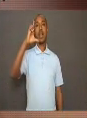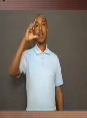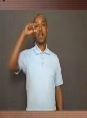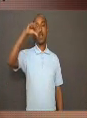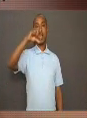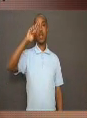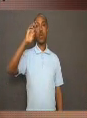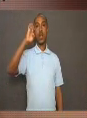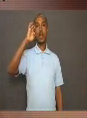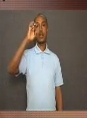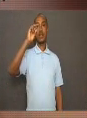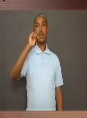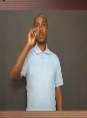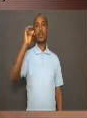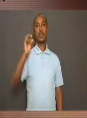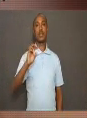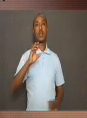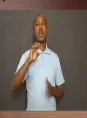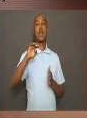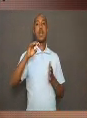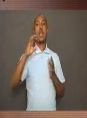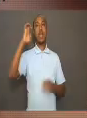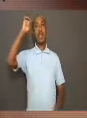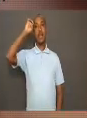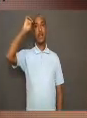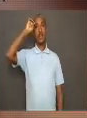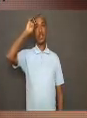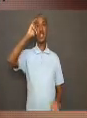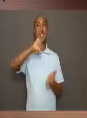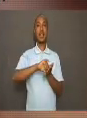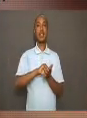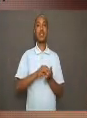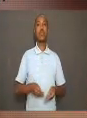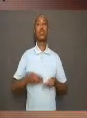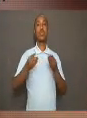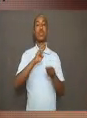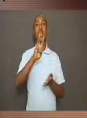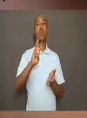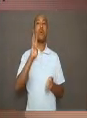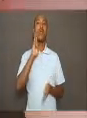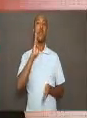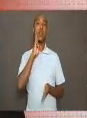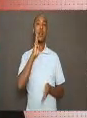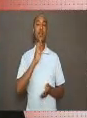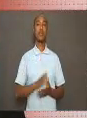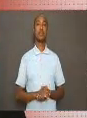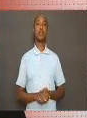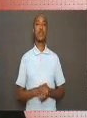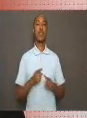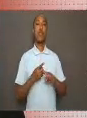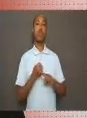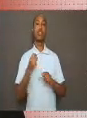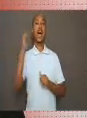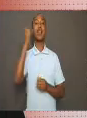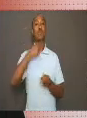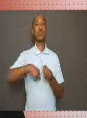Efflorescent salts lose their water of crystallization to the atmosphere. Did